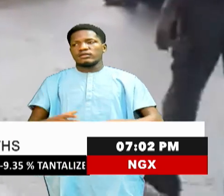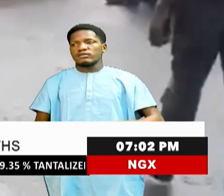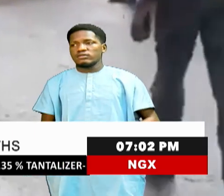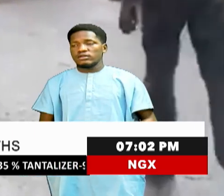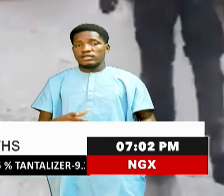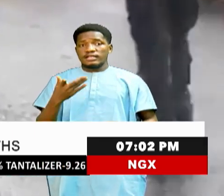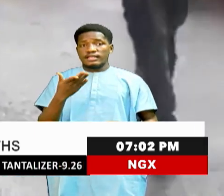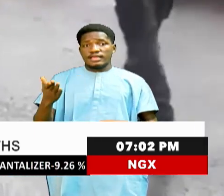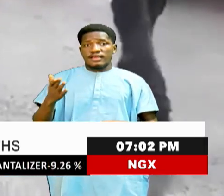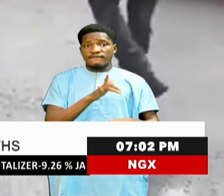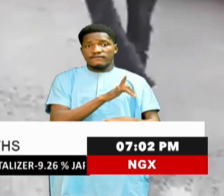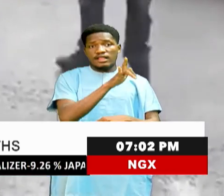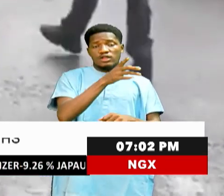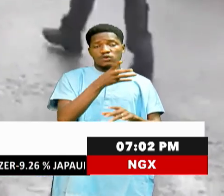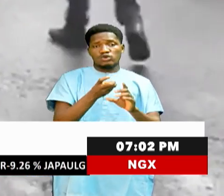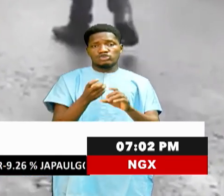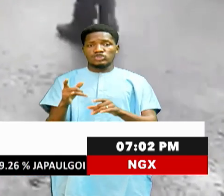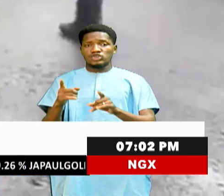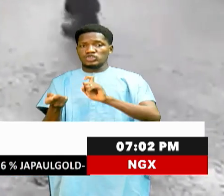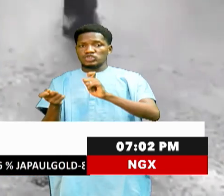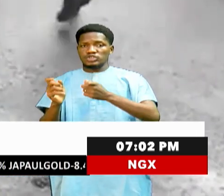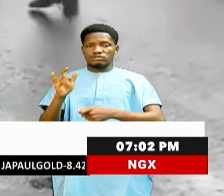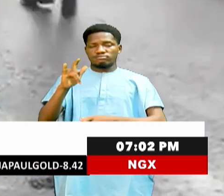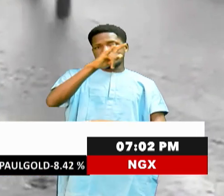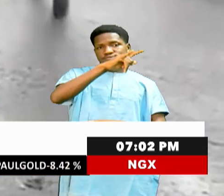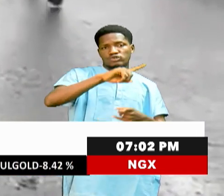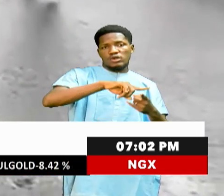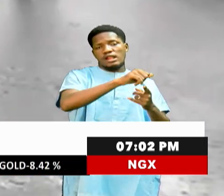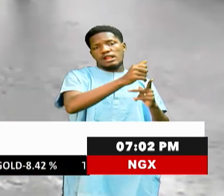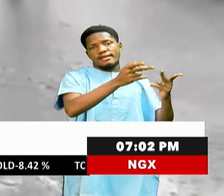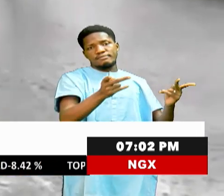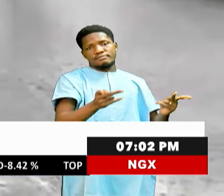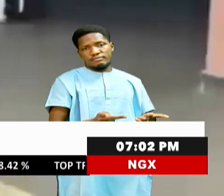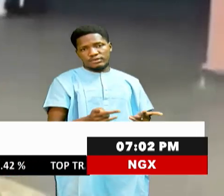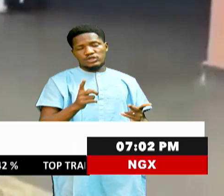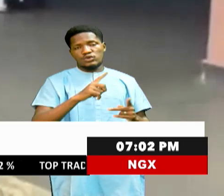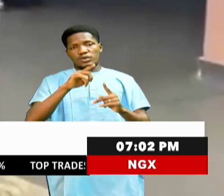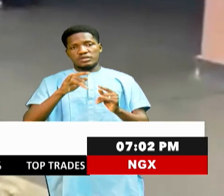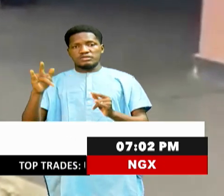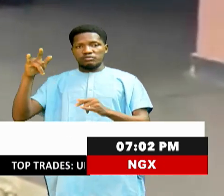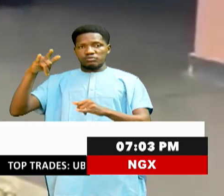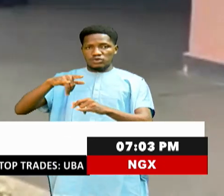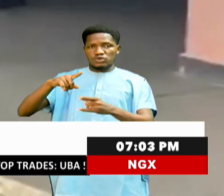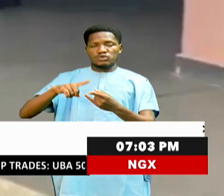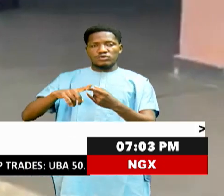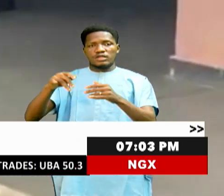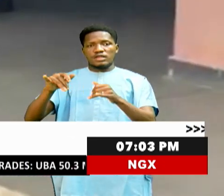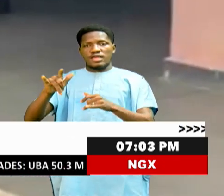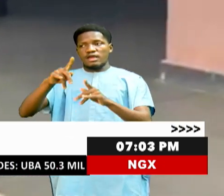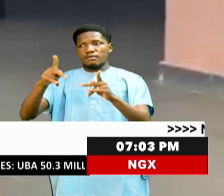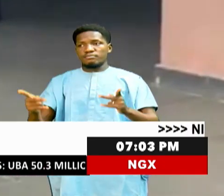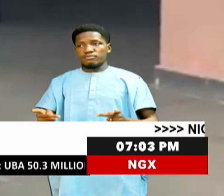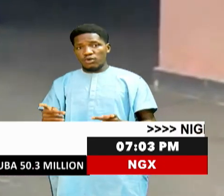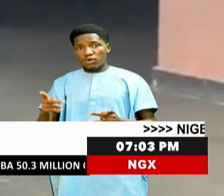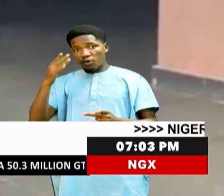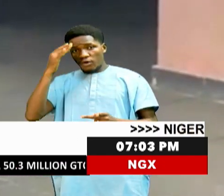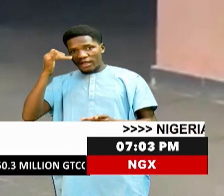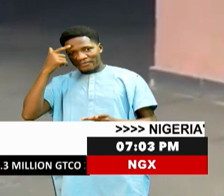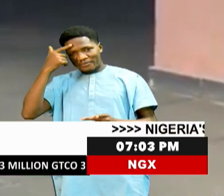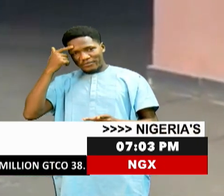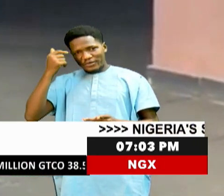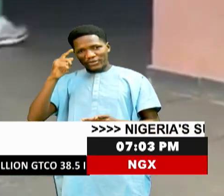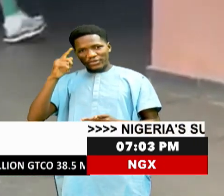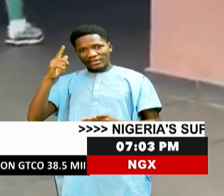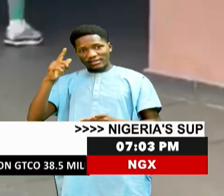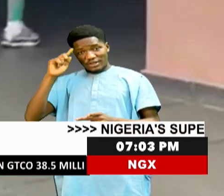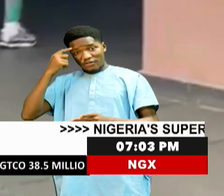redirected from its intended destination as it began its descent into Libya, following instructions from the Libyan government. Upon